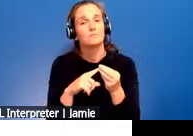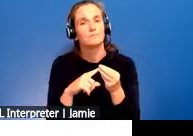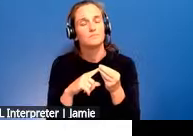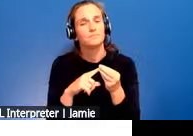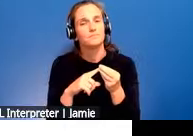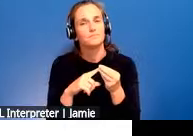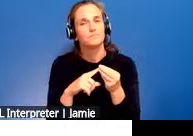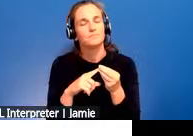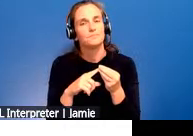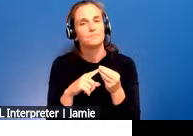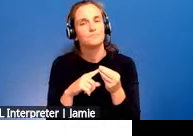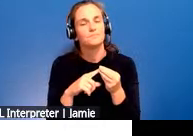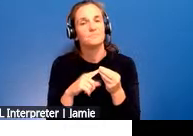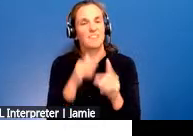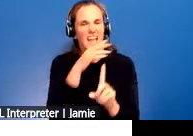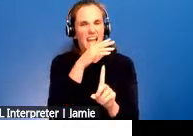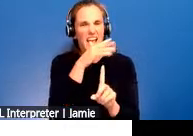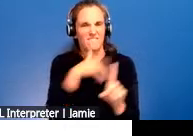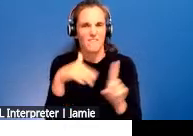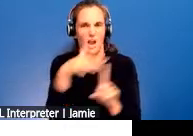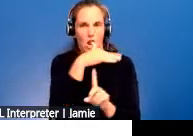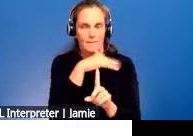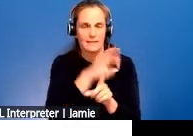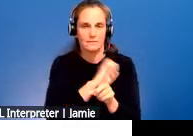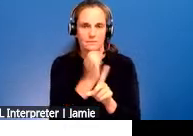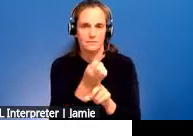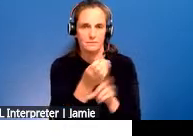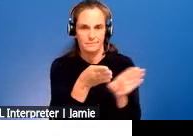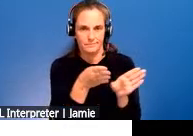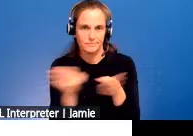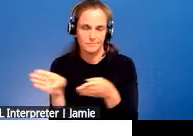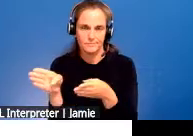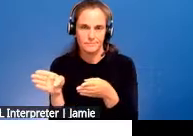the environment and beginning,